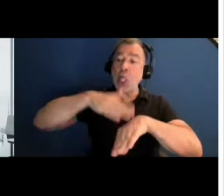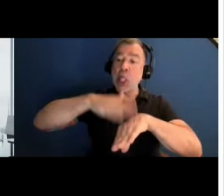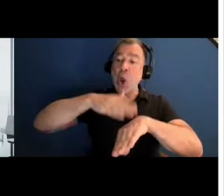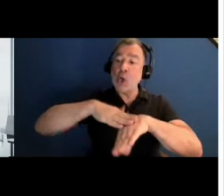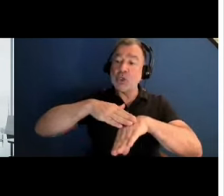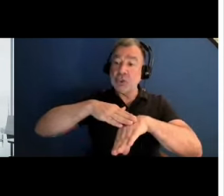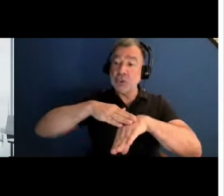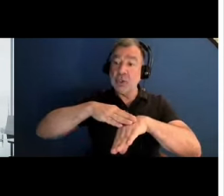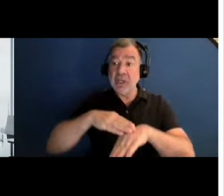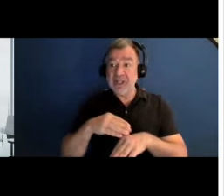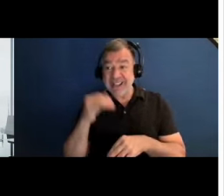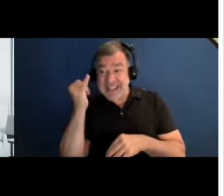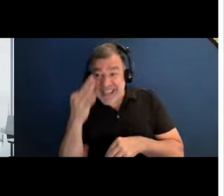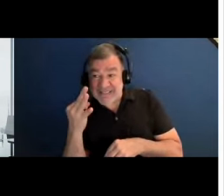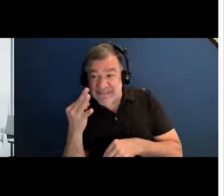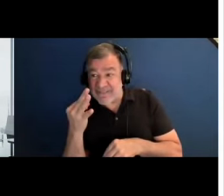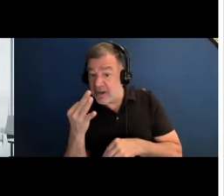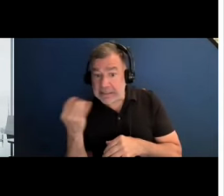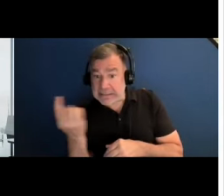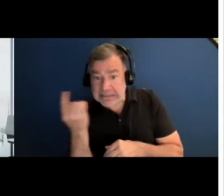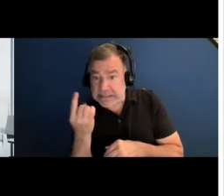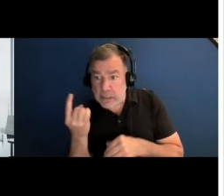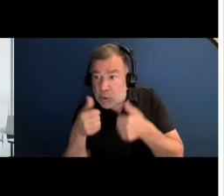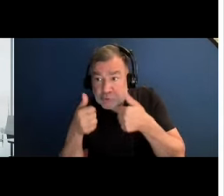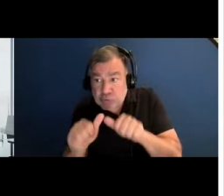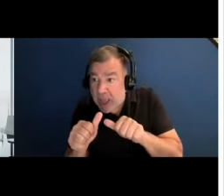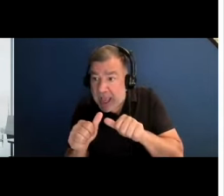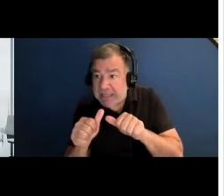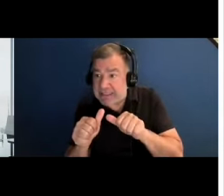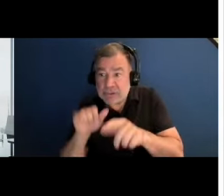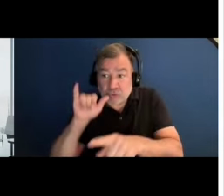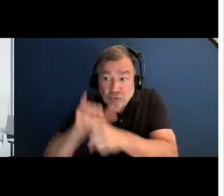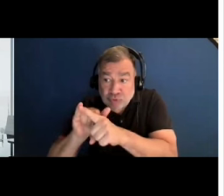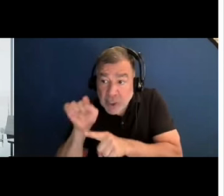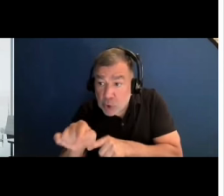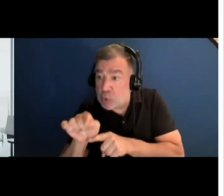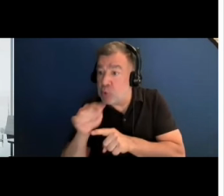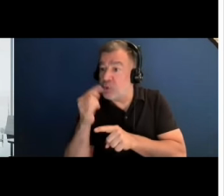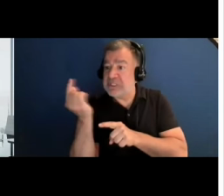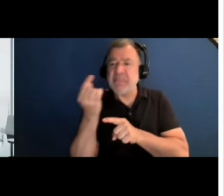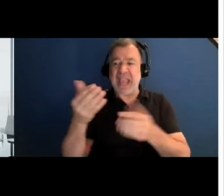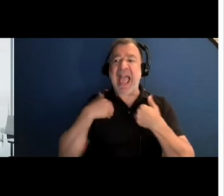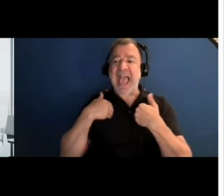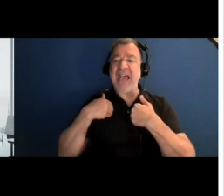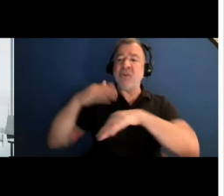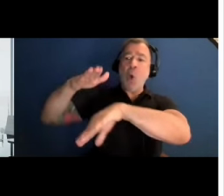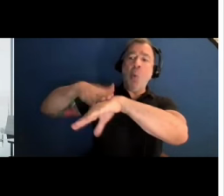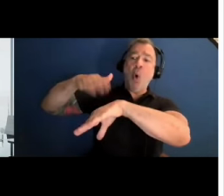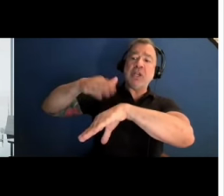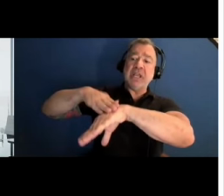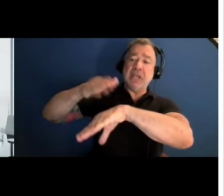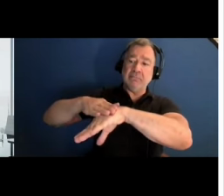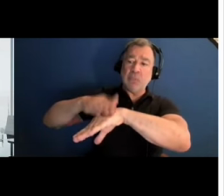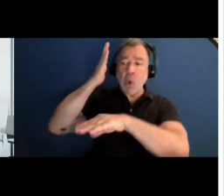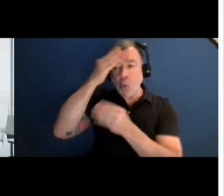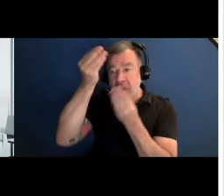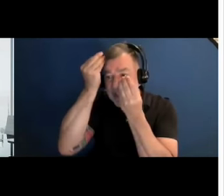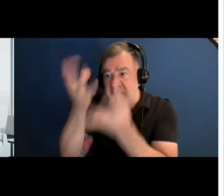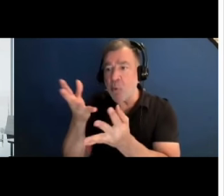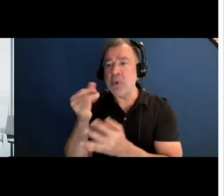online security. And that debit card can be used on any type of purchase. Next slide, please.